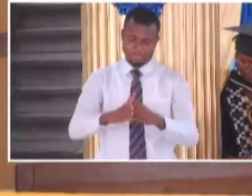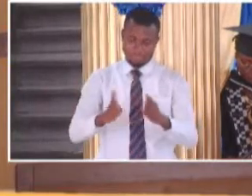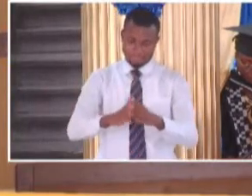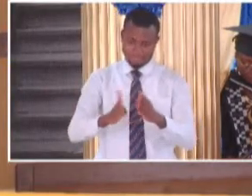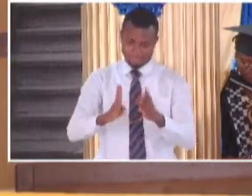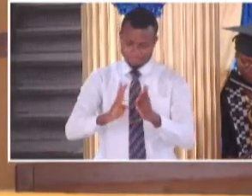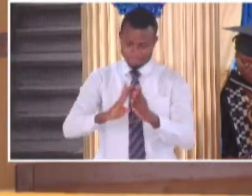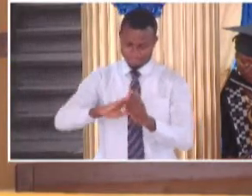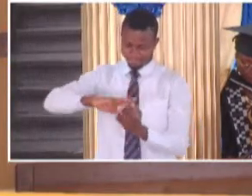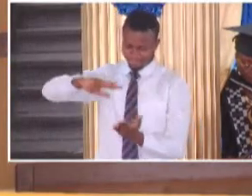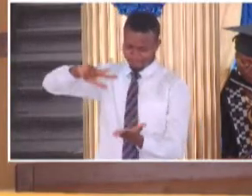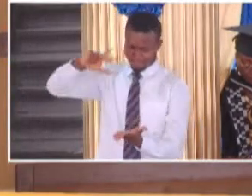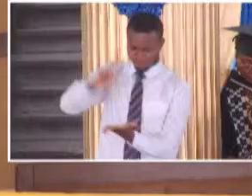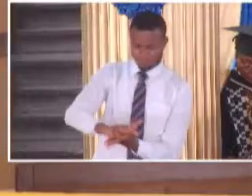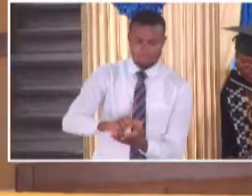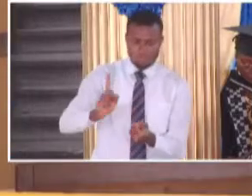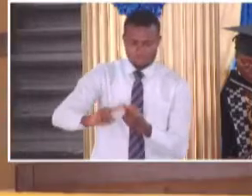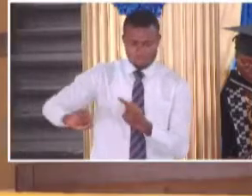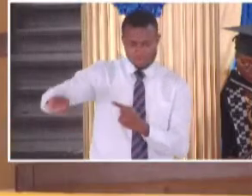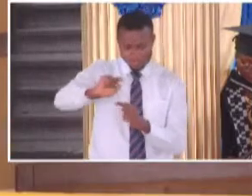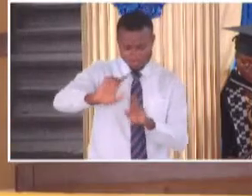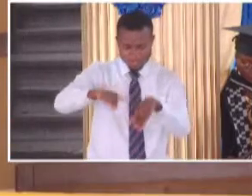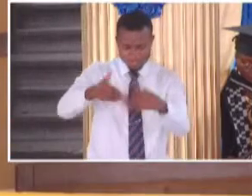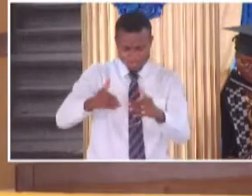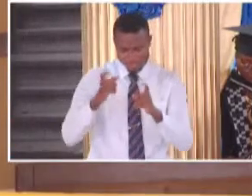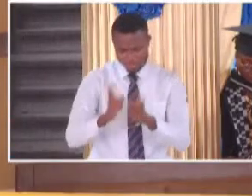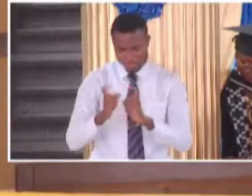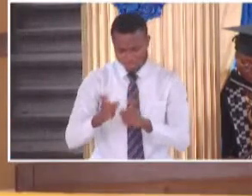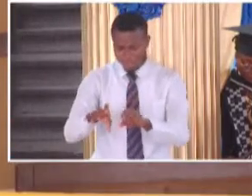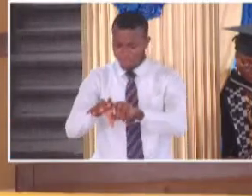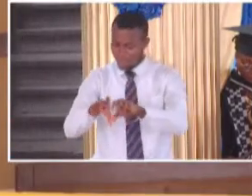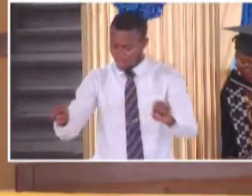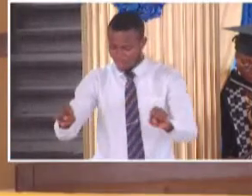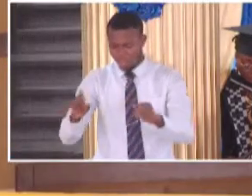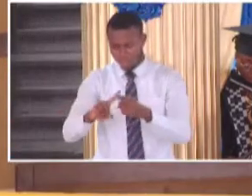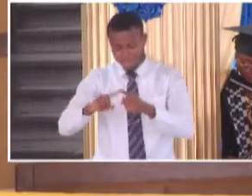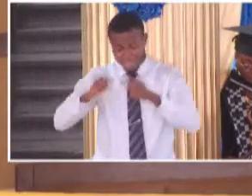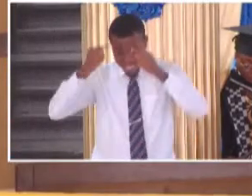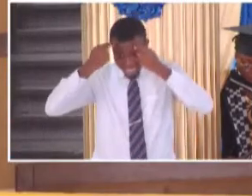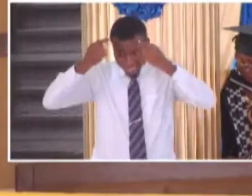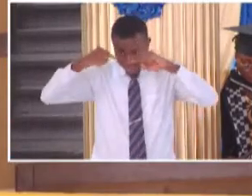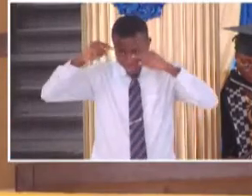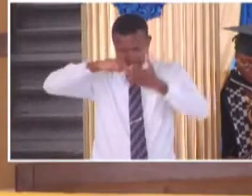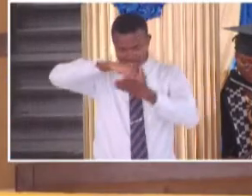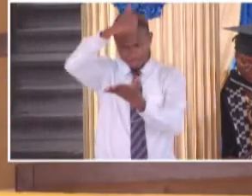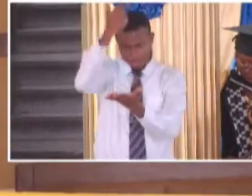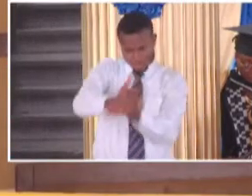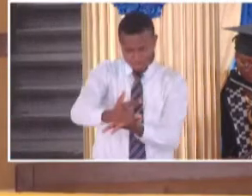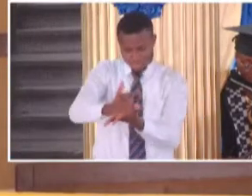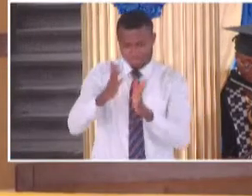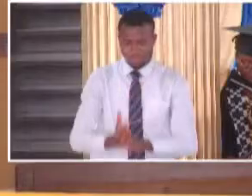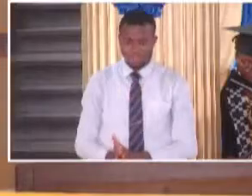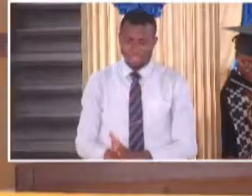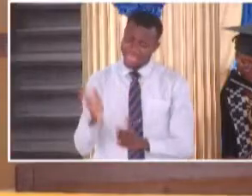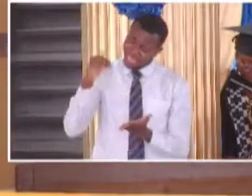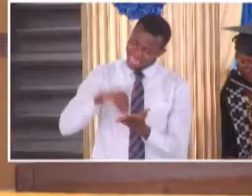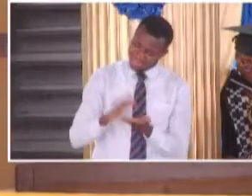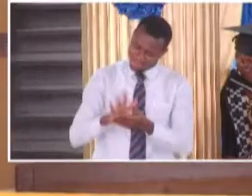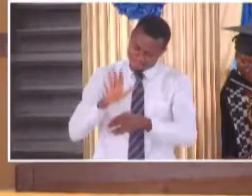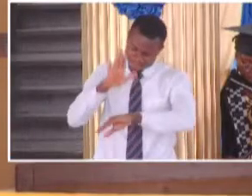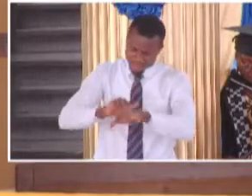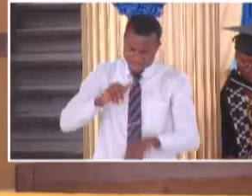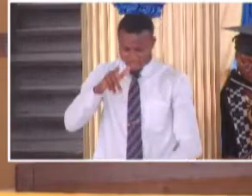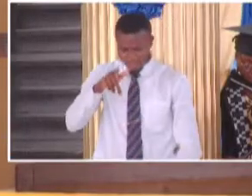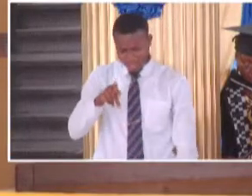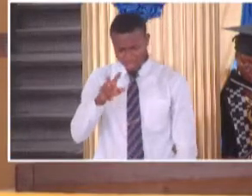duly constituted for the award of degrees to successful graduates. I now call on the Pro-Vice-Chancellor